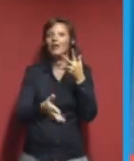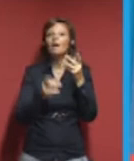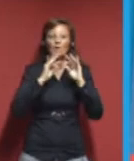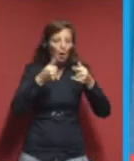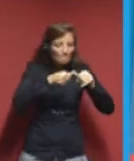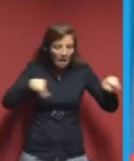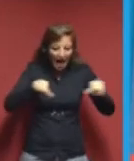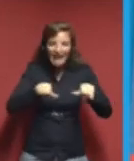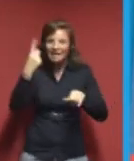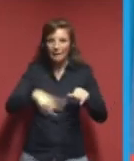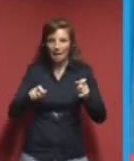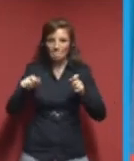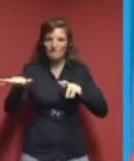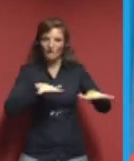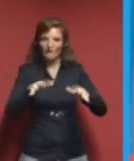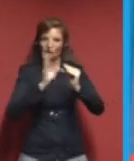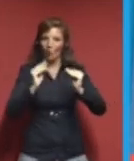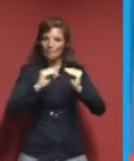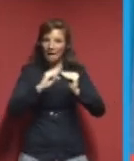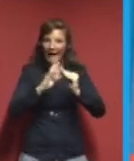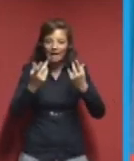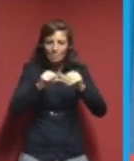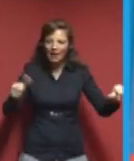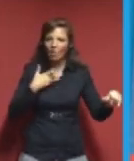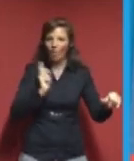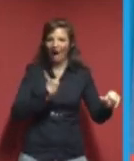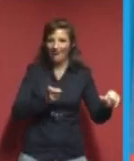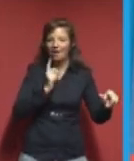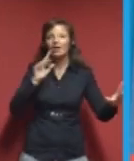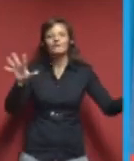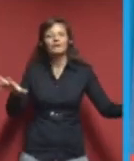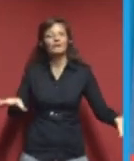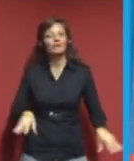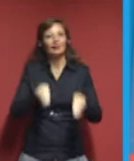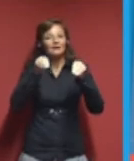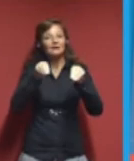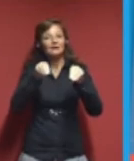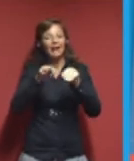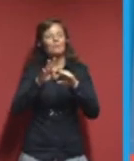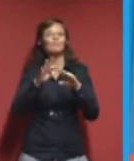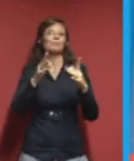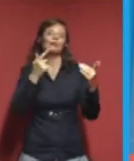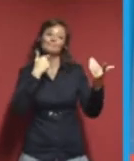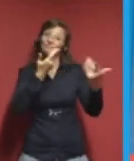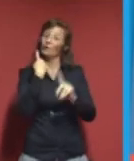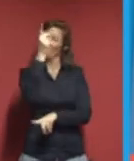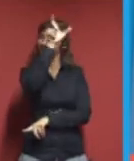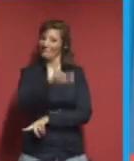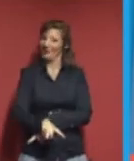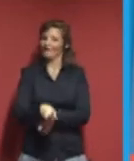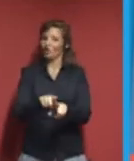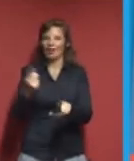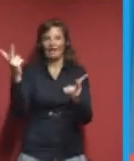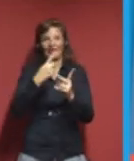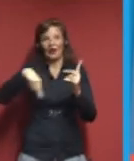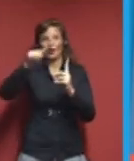ideas underlying the movement. We will start with a keynote address from a person that I really admire a lot. It's Mark Frauenfelder. Where are you,